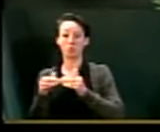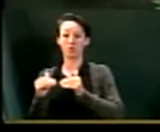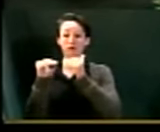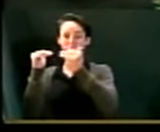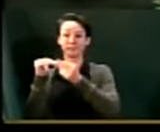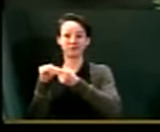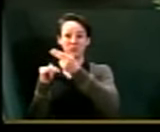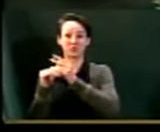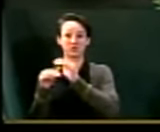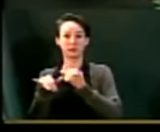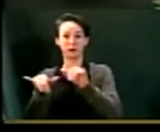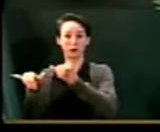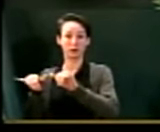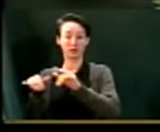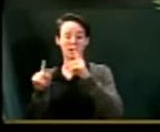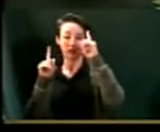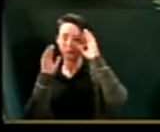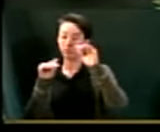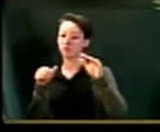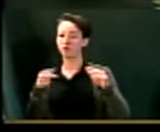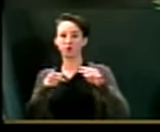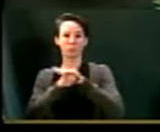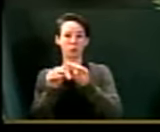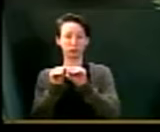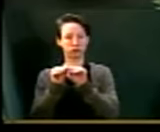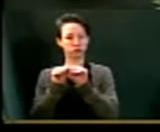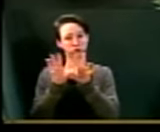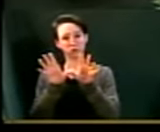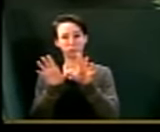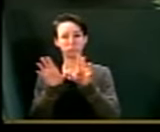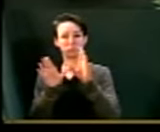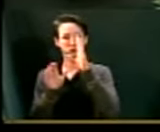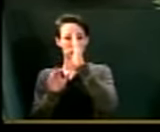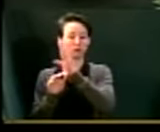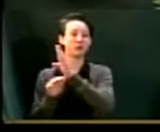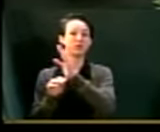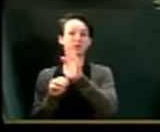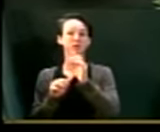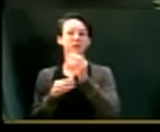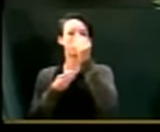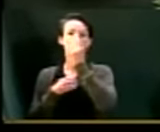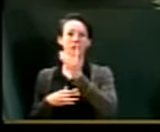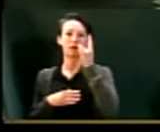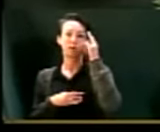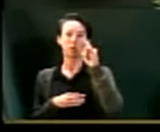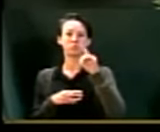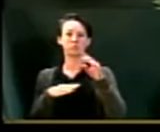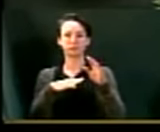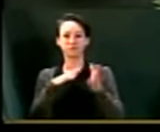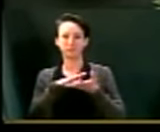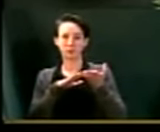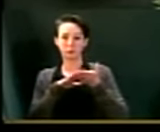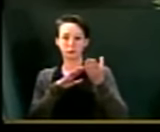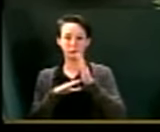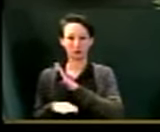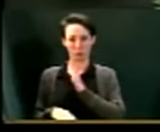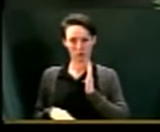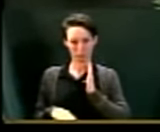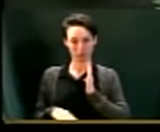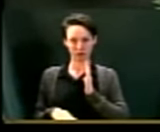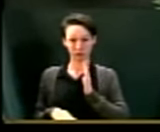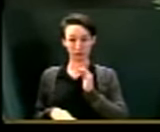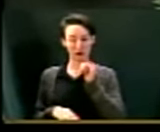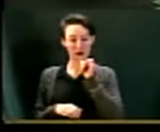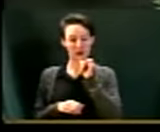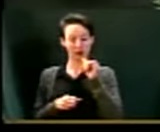disclosure of all available information for us to be able to function as a board. When we don't get complete,